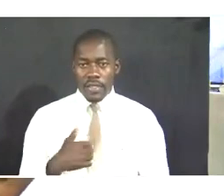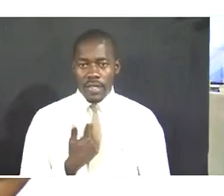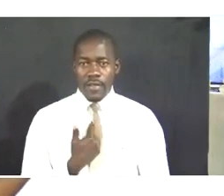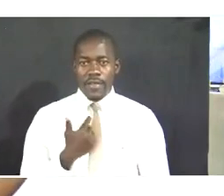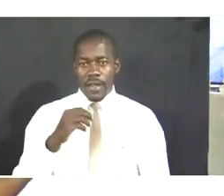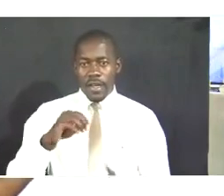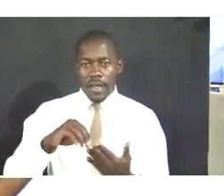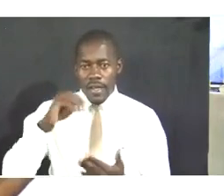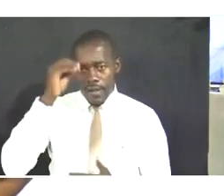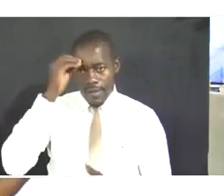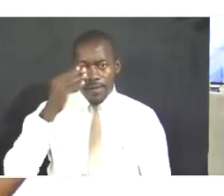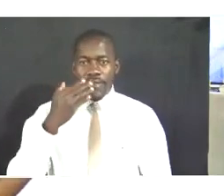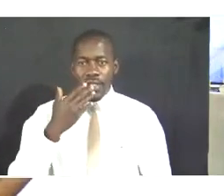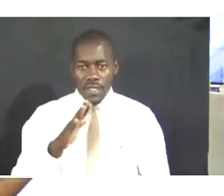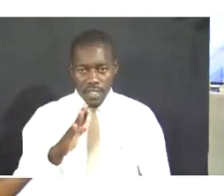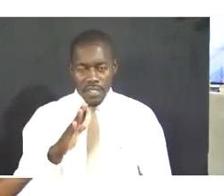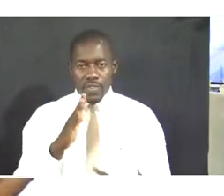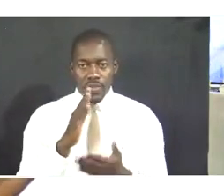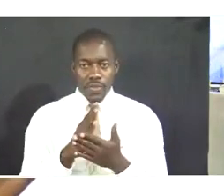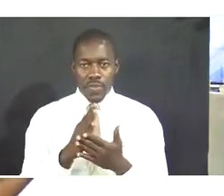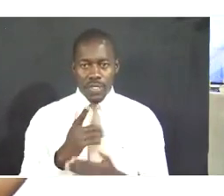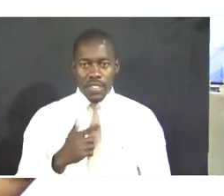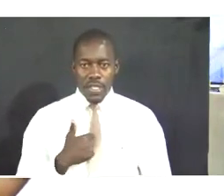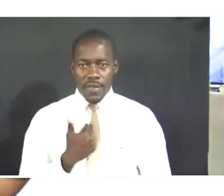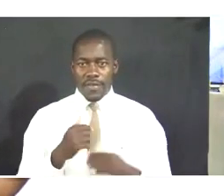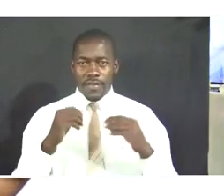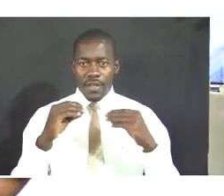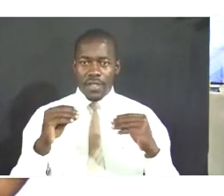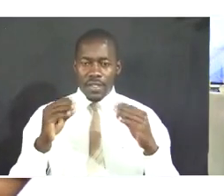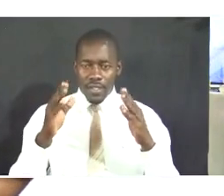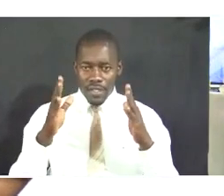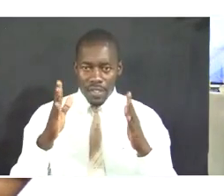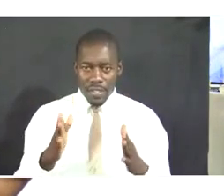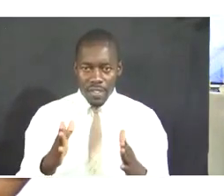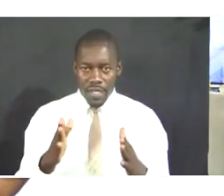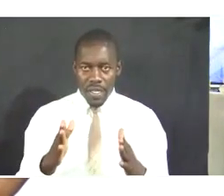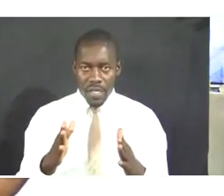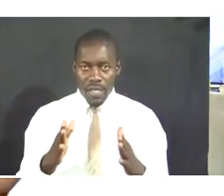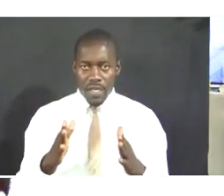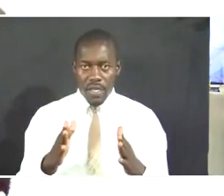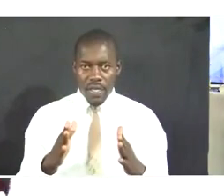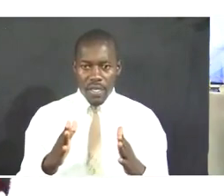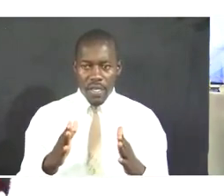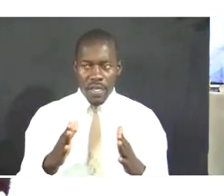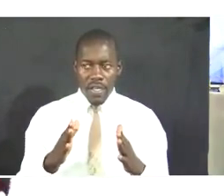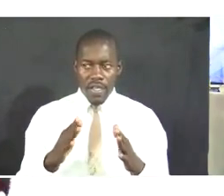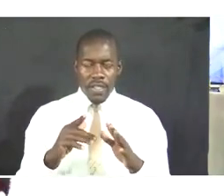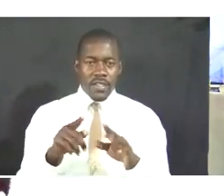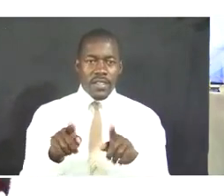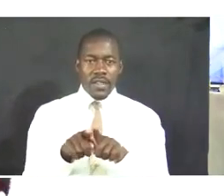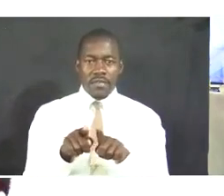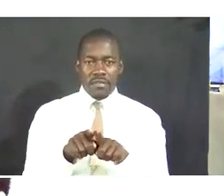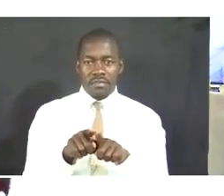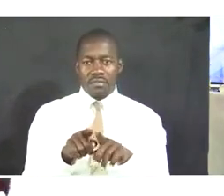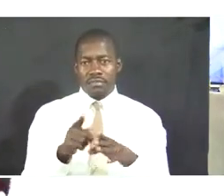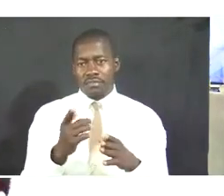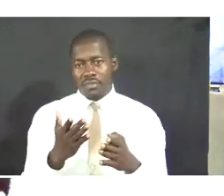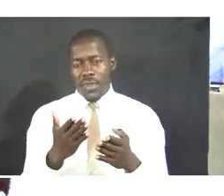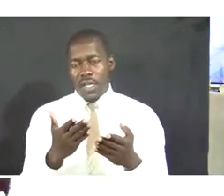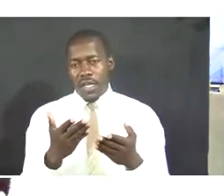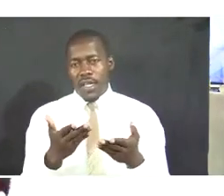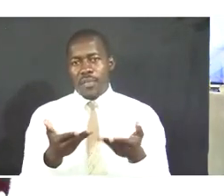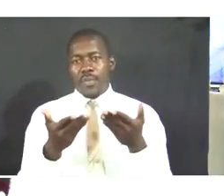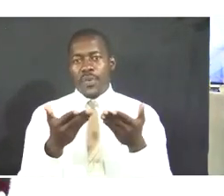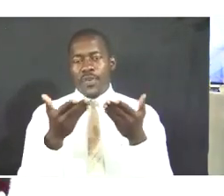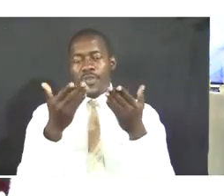I love the fact that as a teacher, the buck stops with me. Even if it is integrated in the